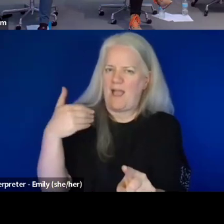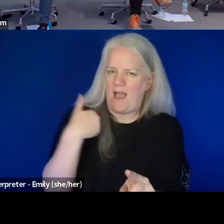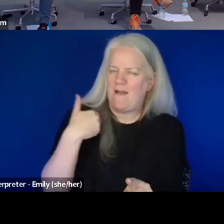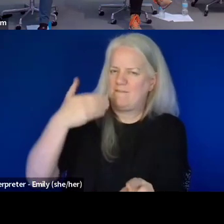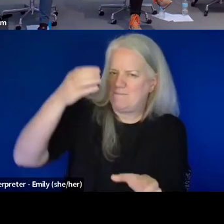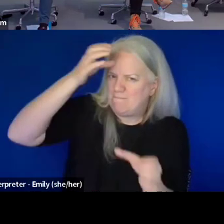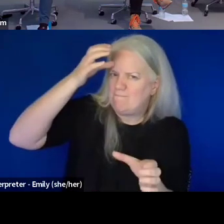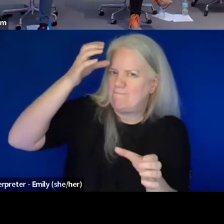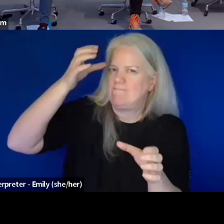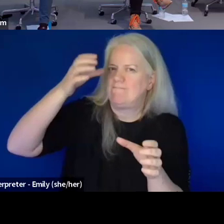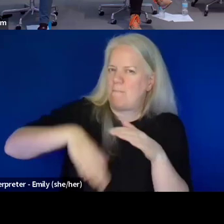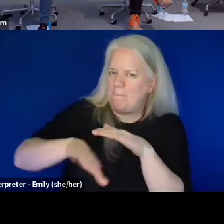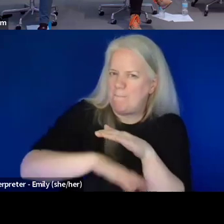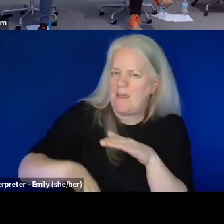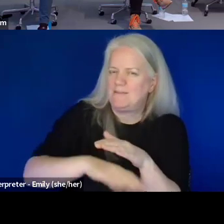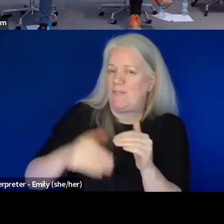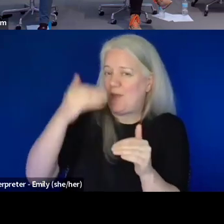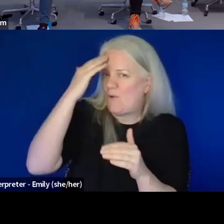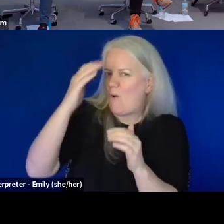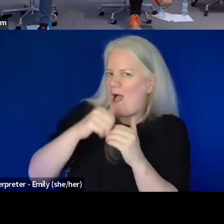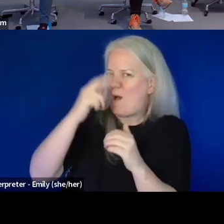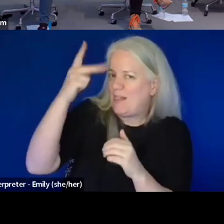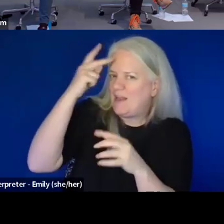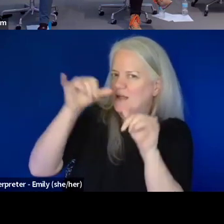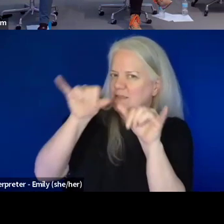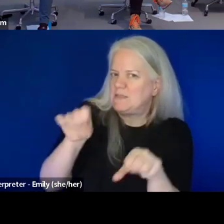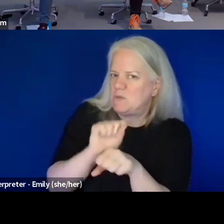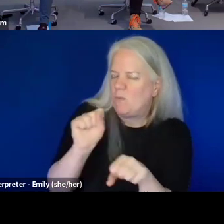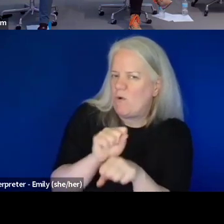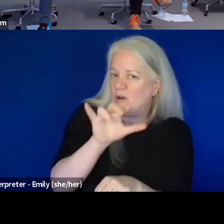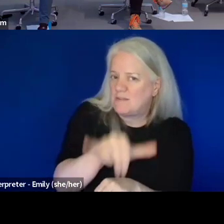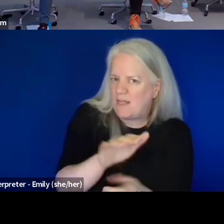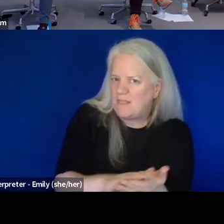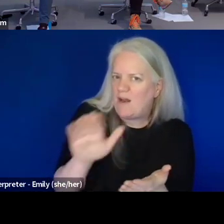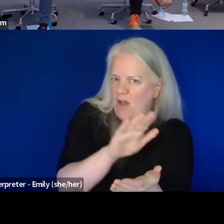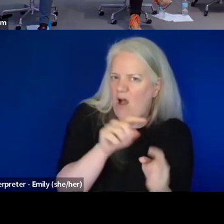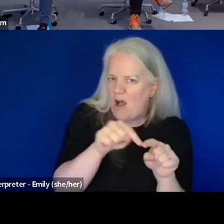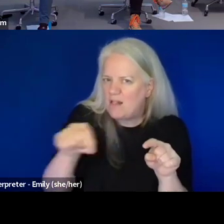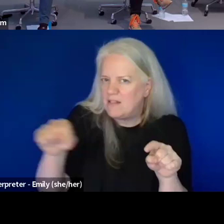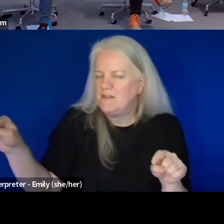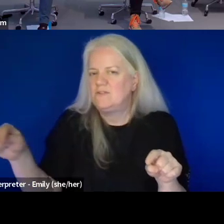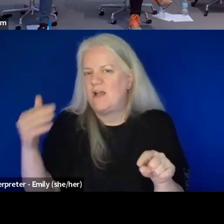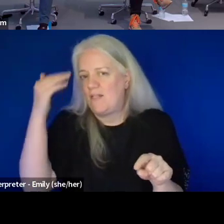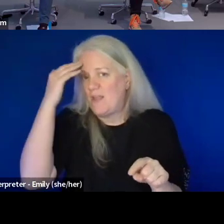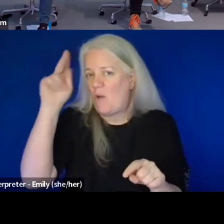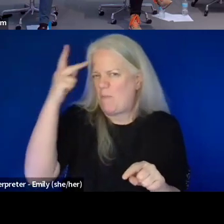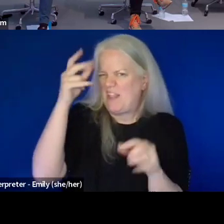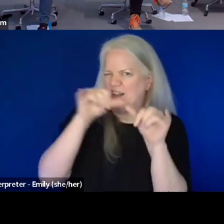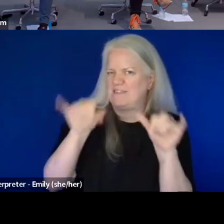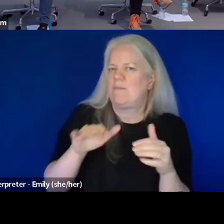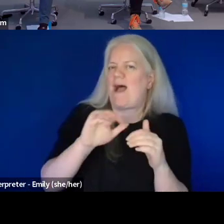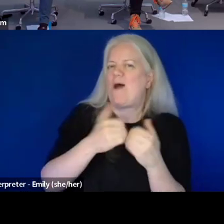scoop on how the political system works at that specific campus or institution. And then they also know how to get around it in certain